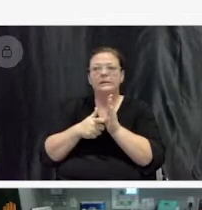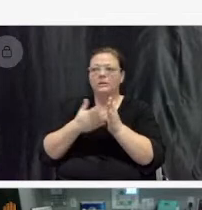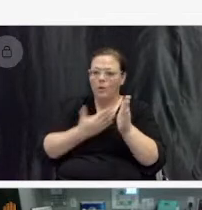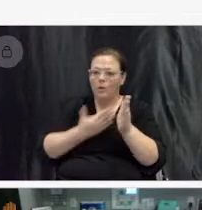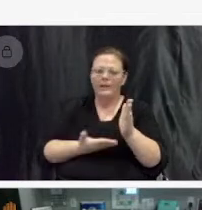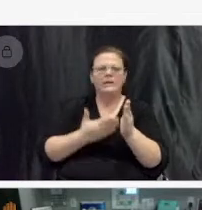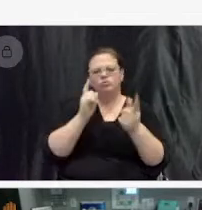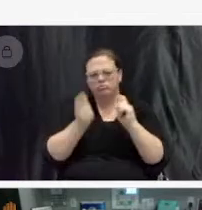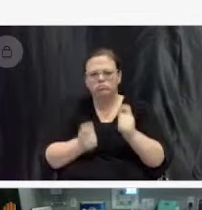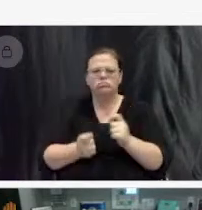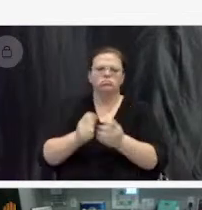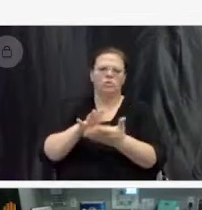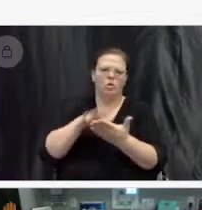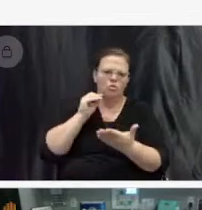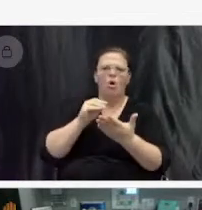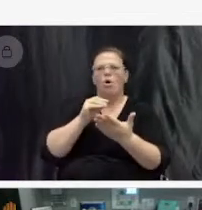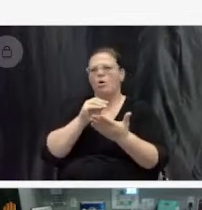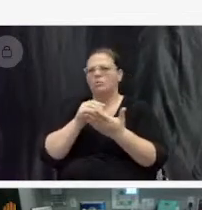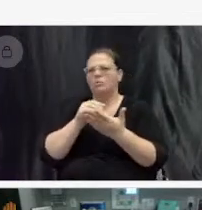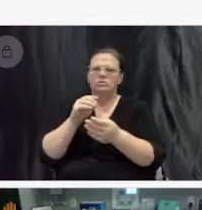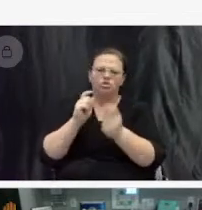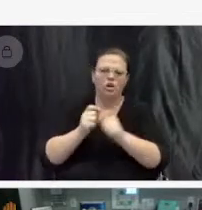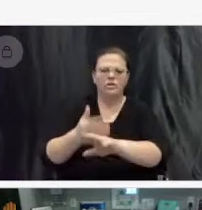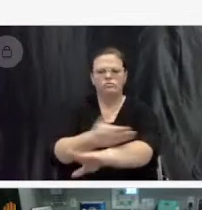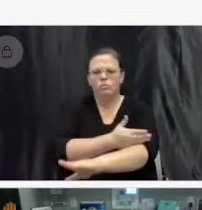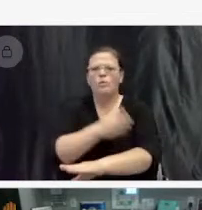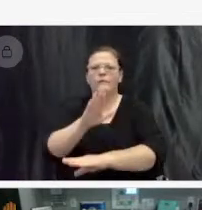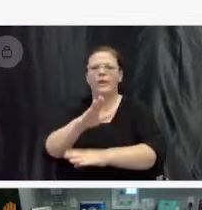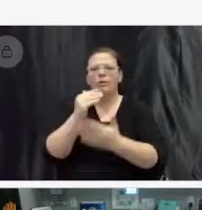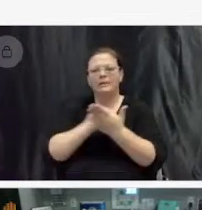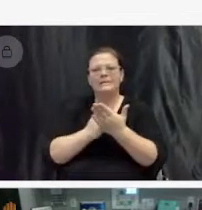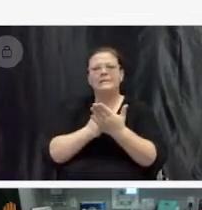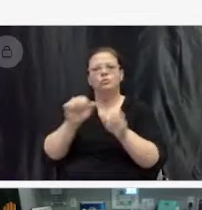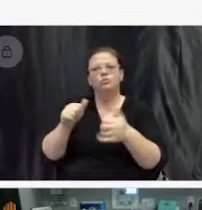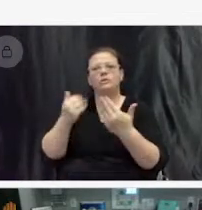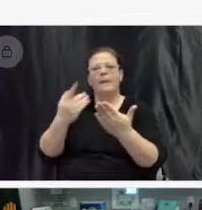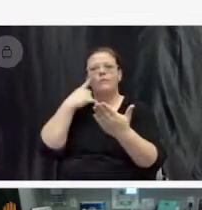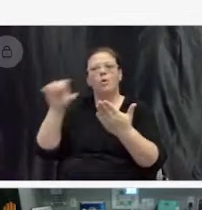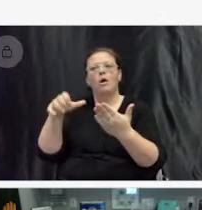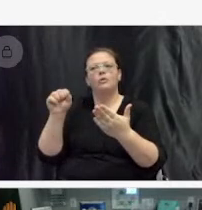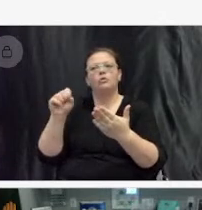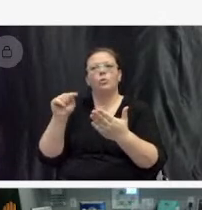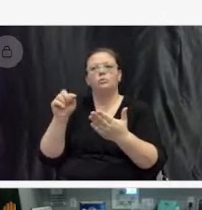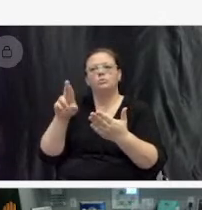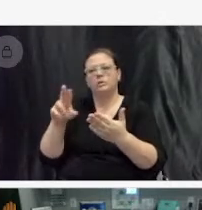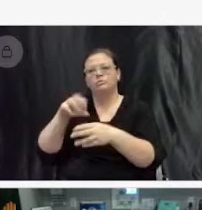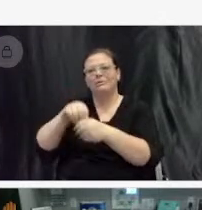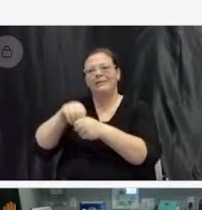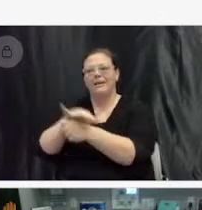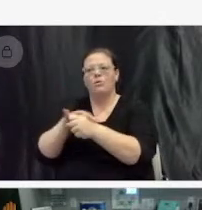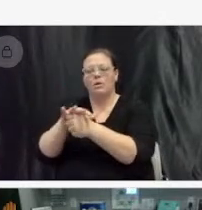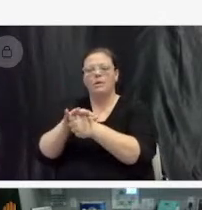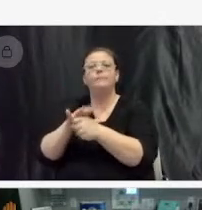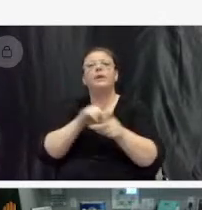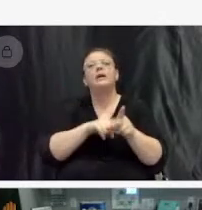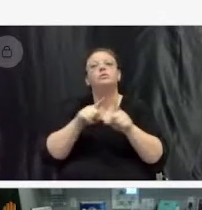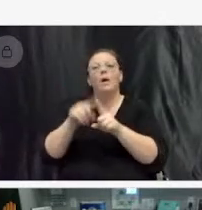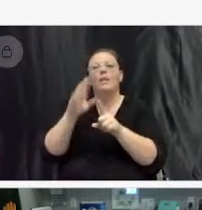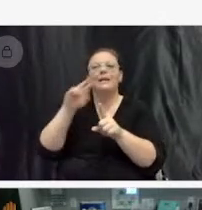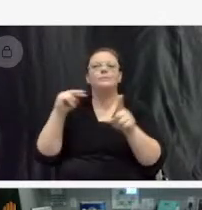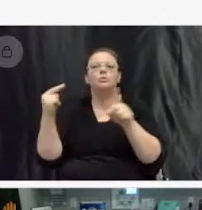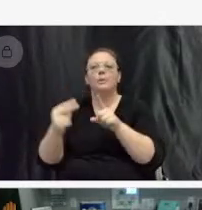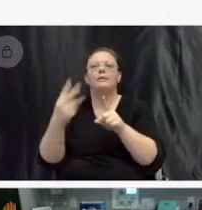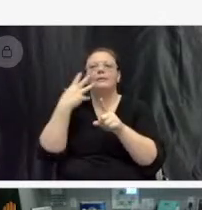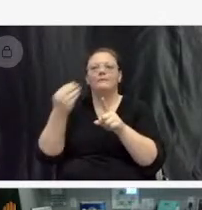and grow and perfect their listing to set the tone for other short-term rentals in the area, as well as the outlook and experience of the city of